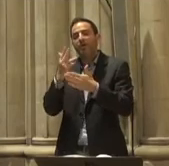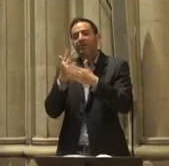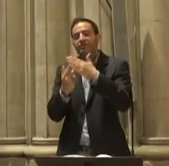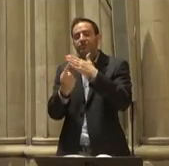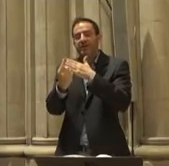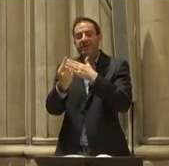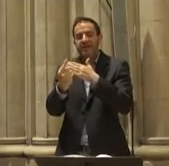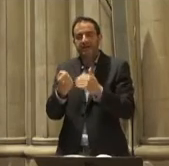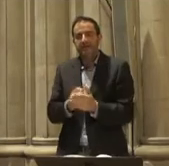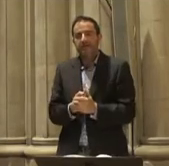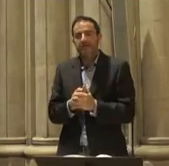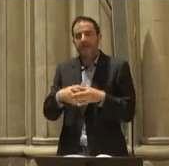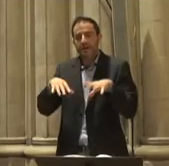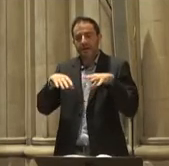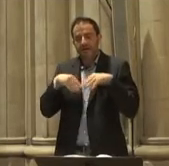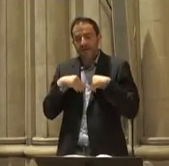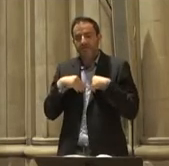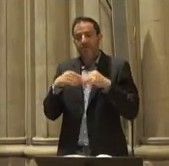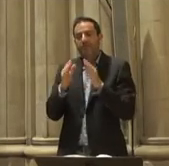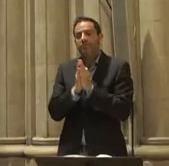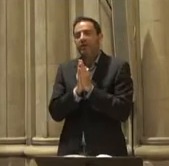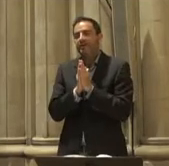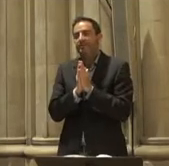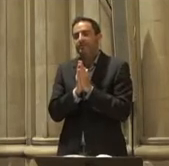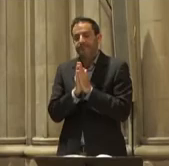Holy Trinity,